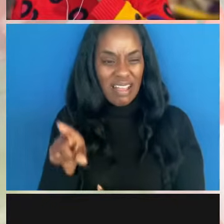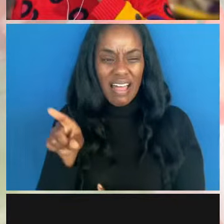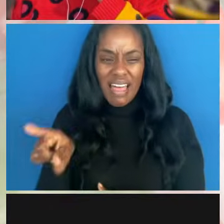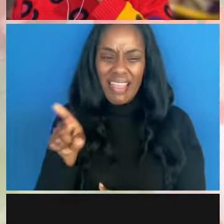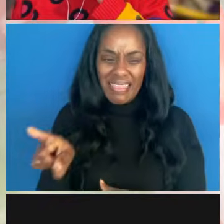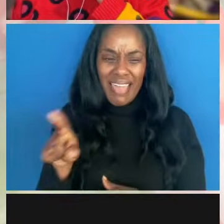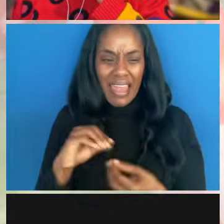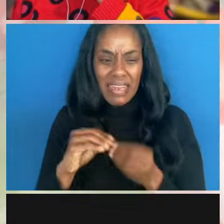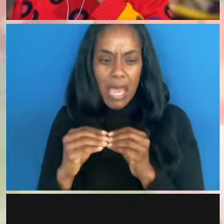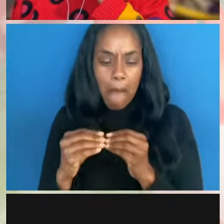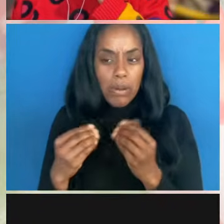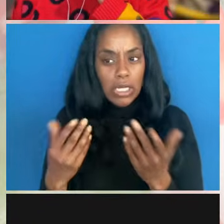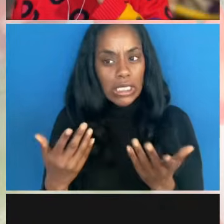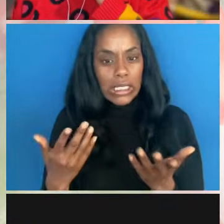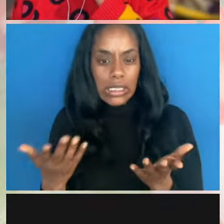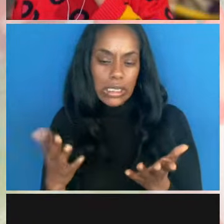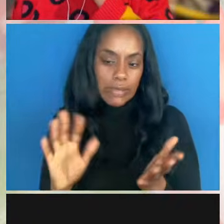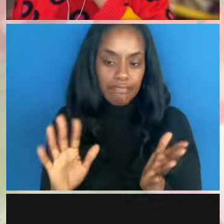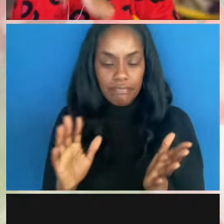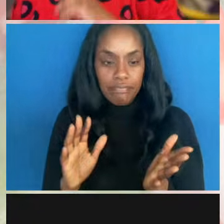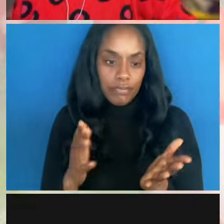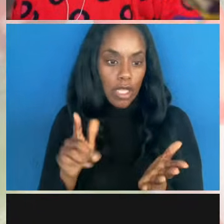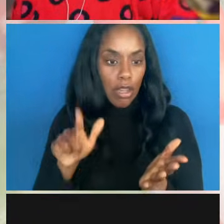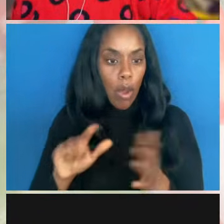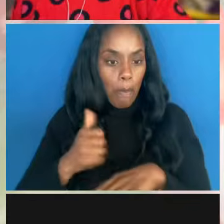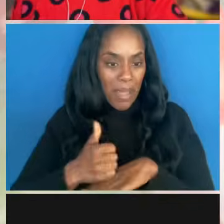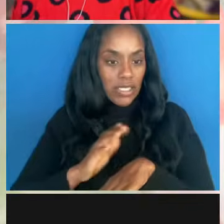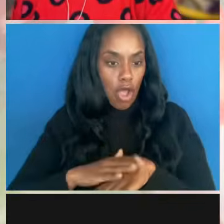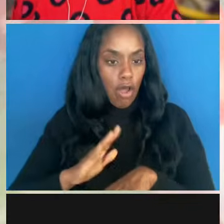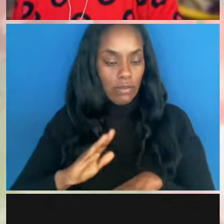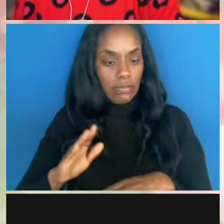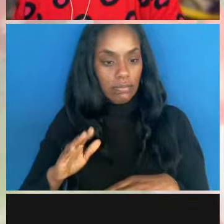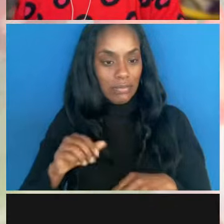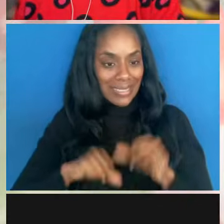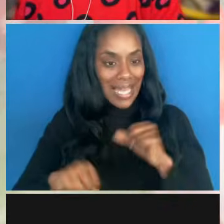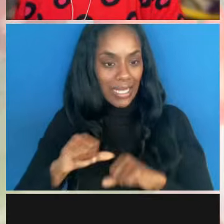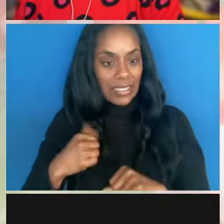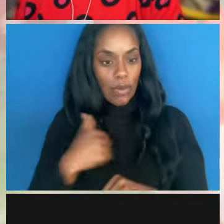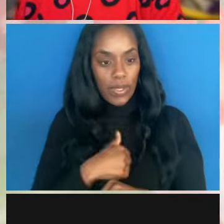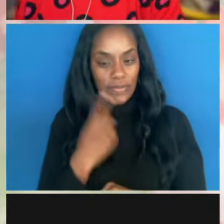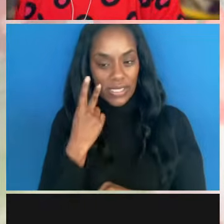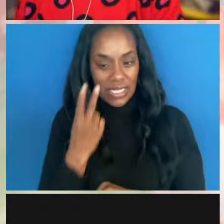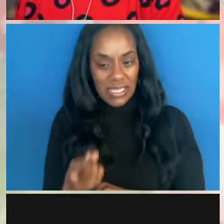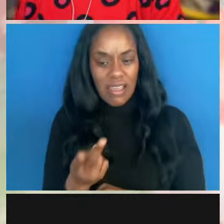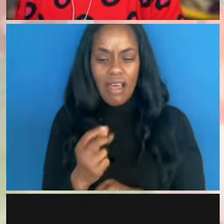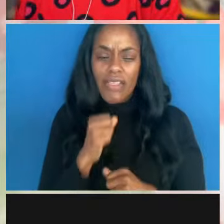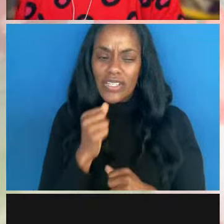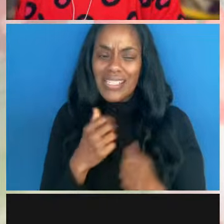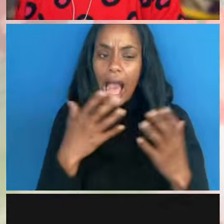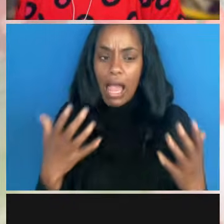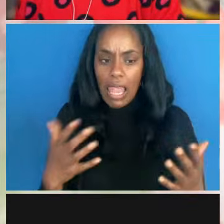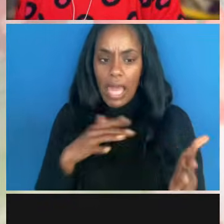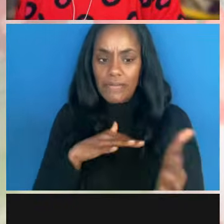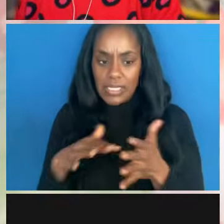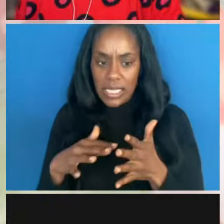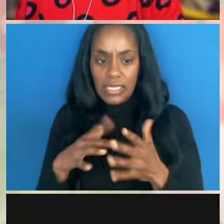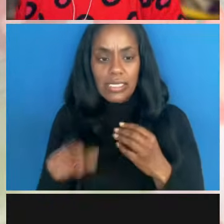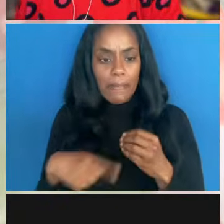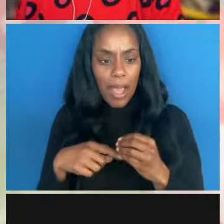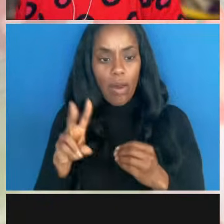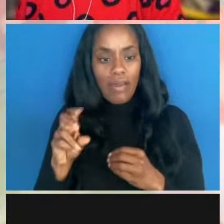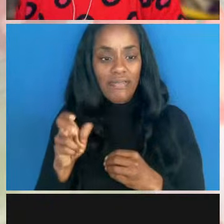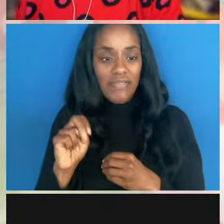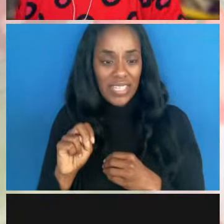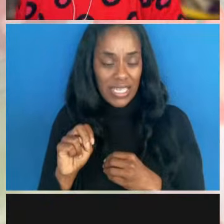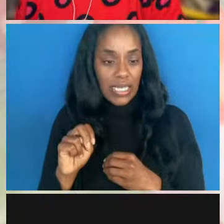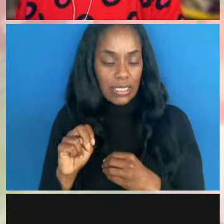calculation based off of the data and the science that we've seen. There aren't that many studies around vegan diets. There are becoming more and more, but